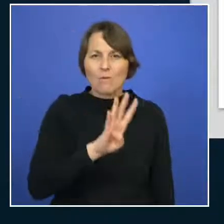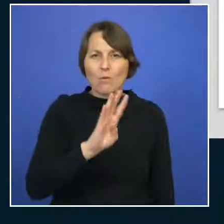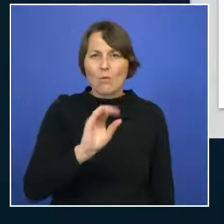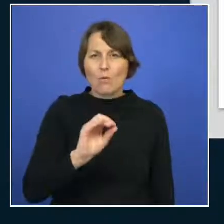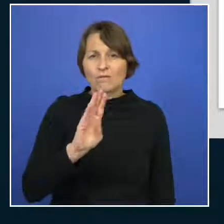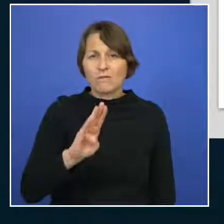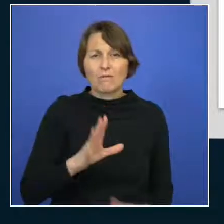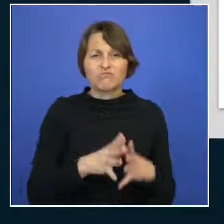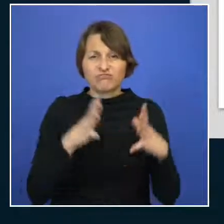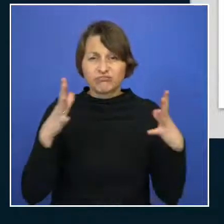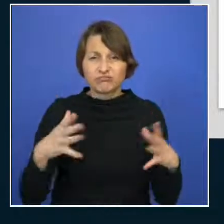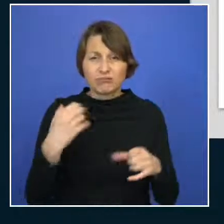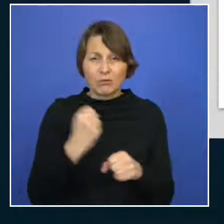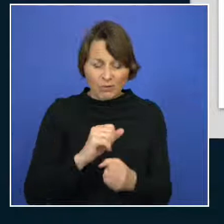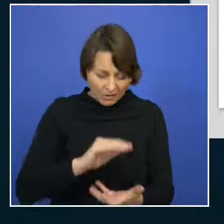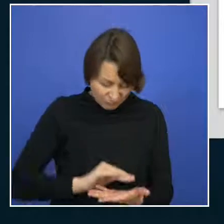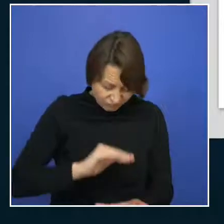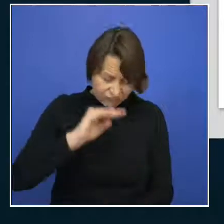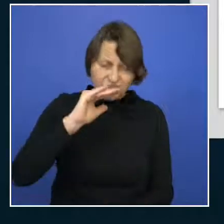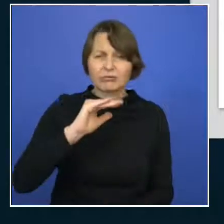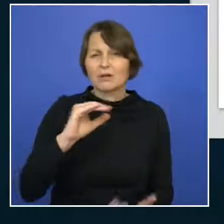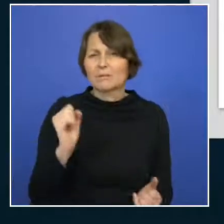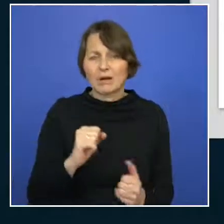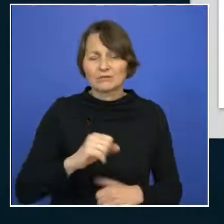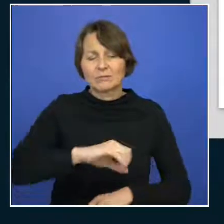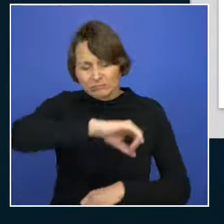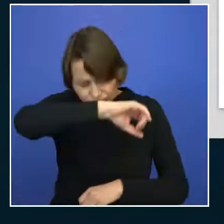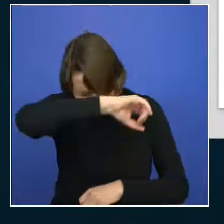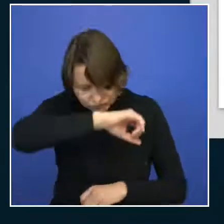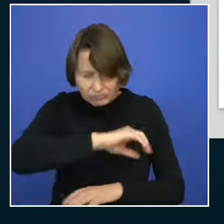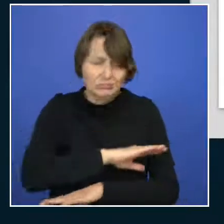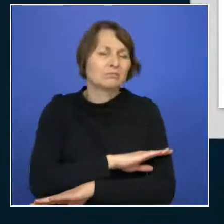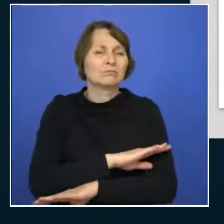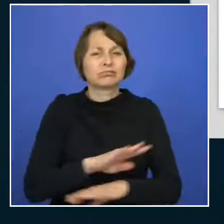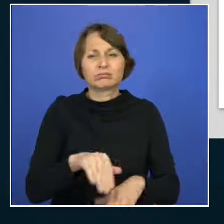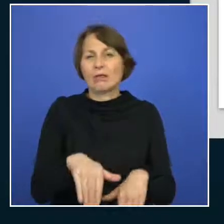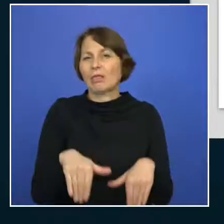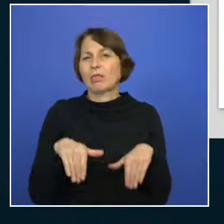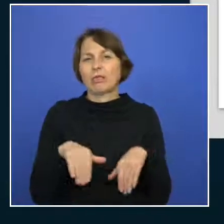big project, and I personally